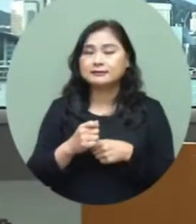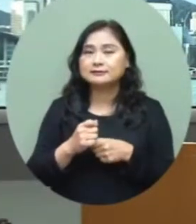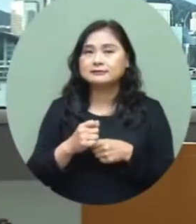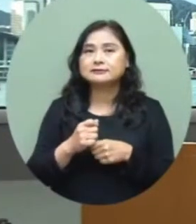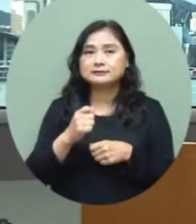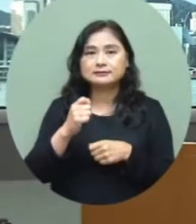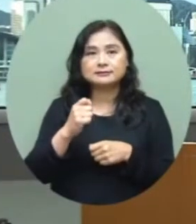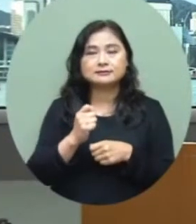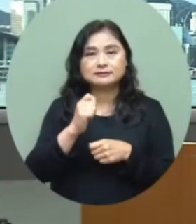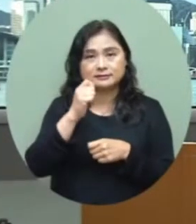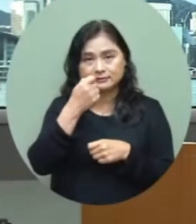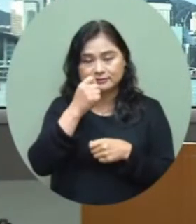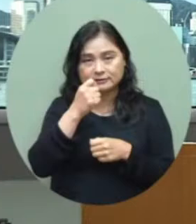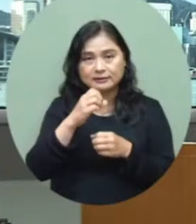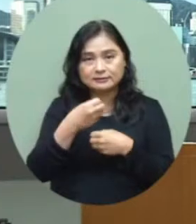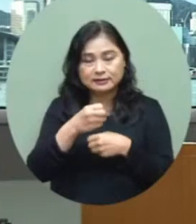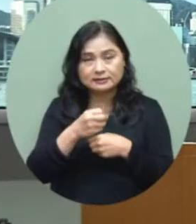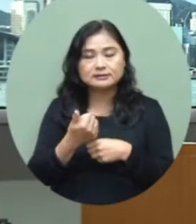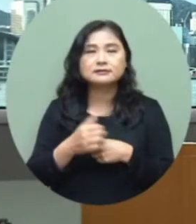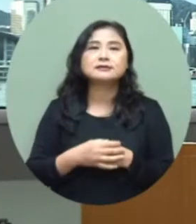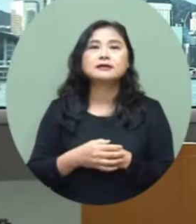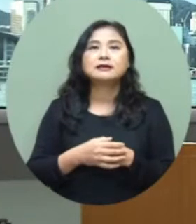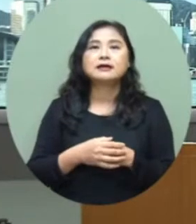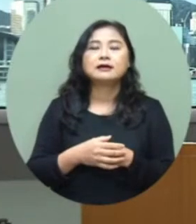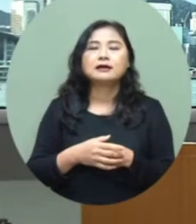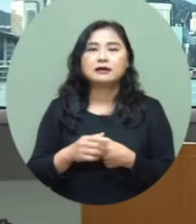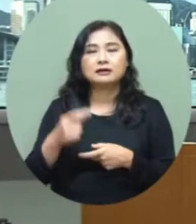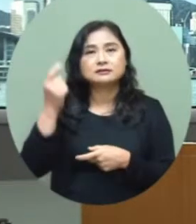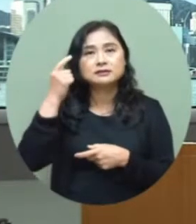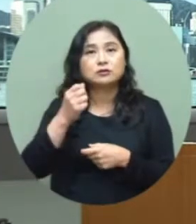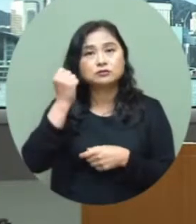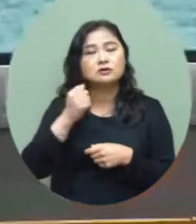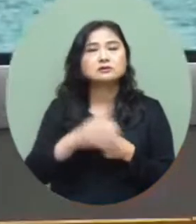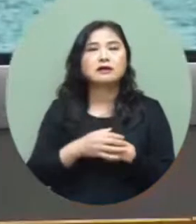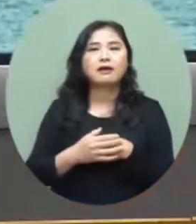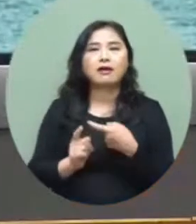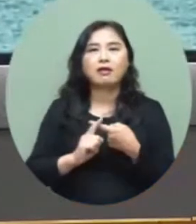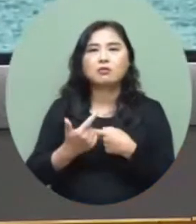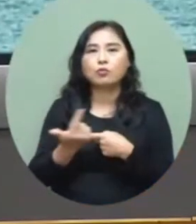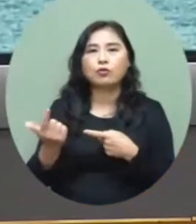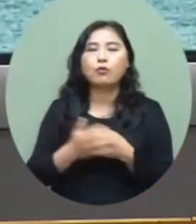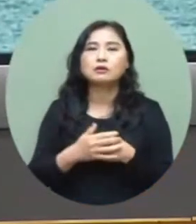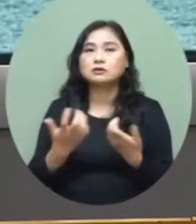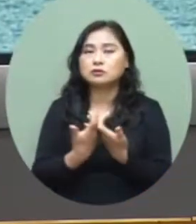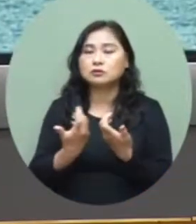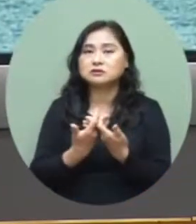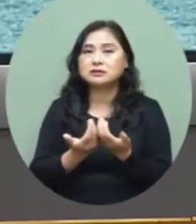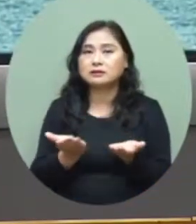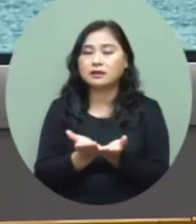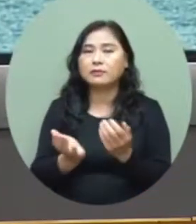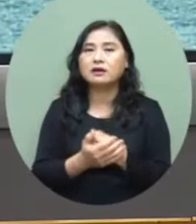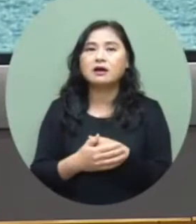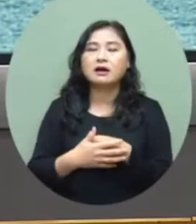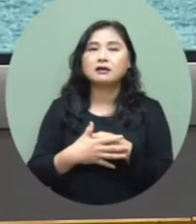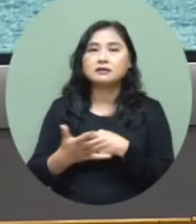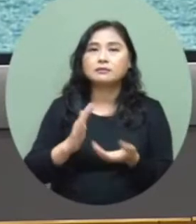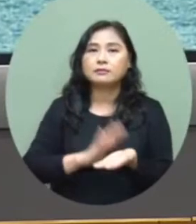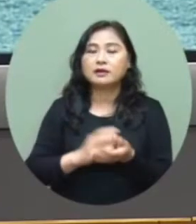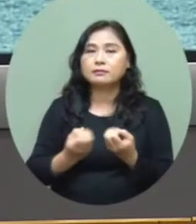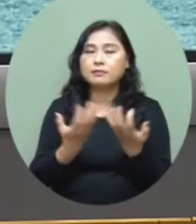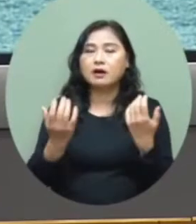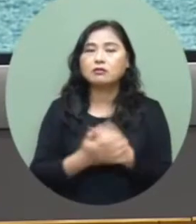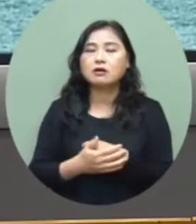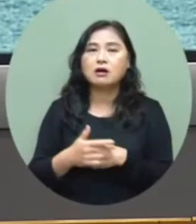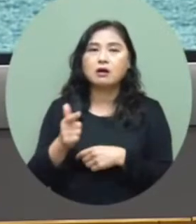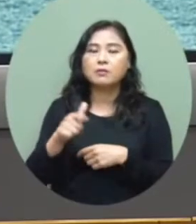Concerning elders taking the test, we understand that they are from the high-risk group, and according to the latest information, since